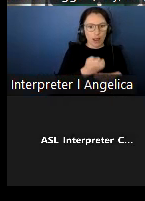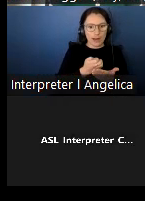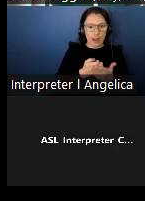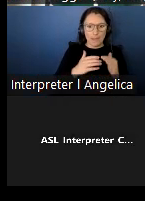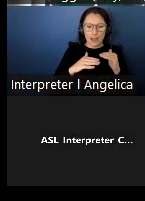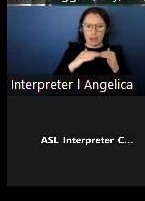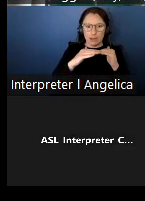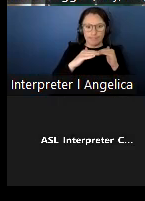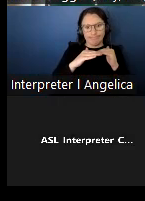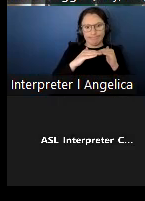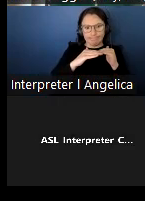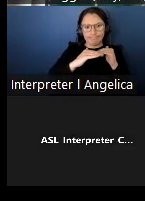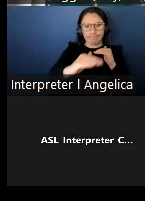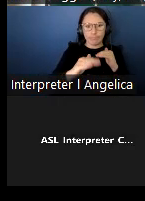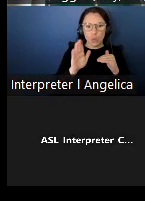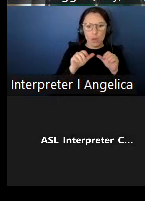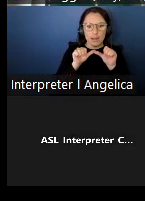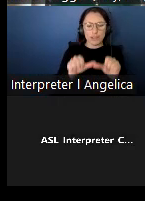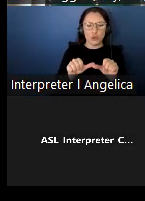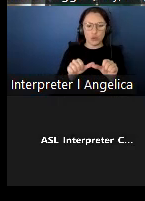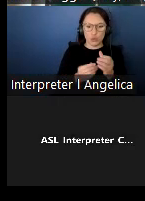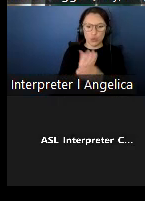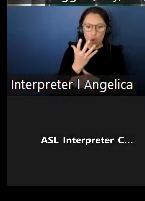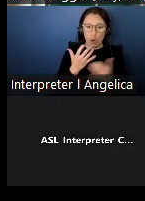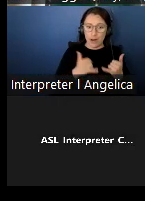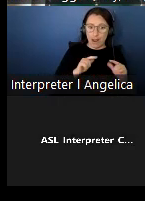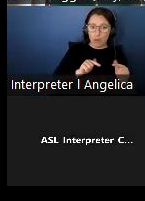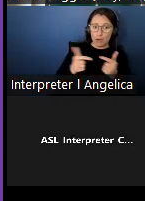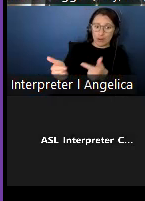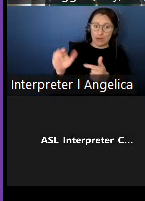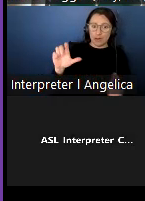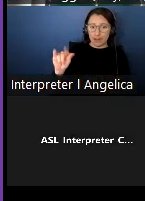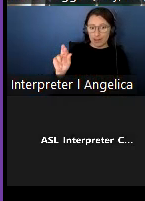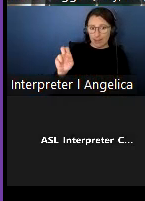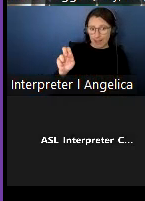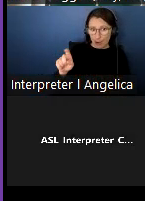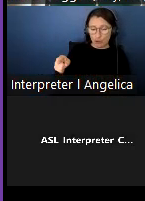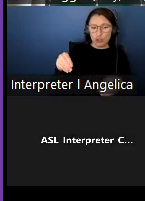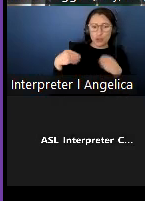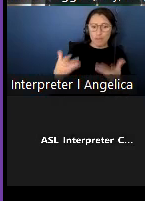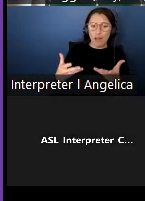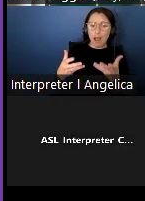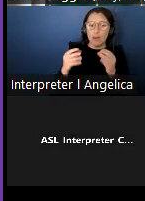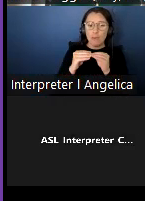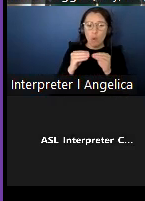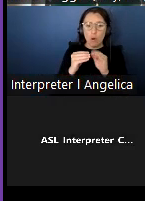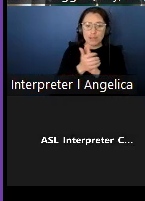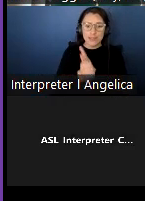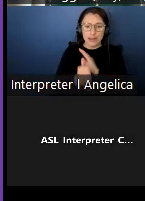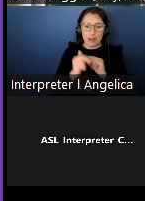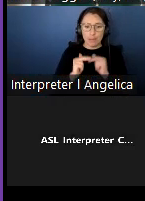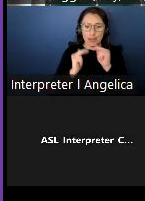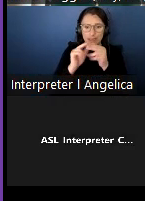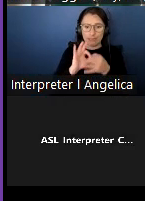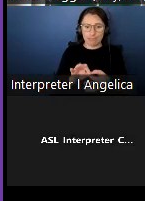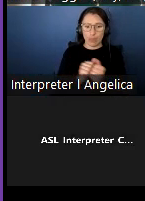grow. So with that, I want to turn it over to Claire to give you some skill building around this topic. So